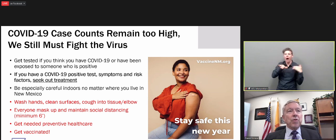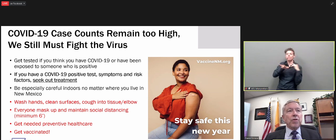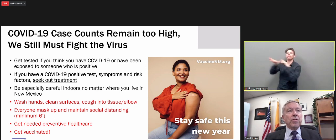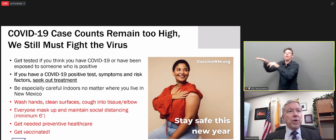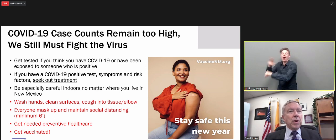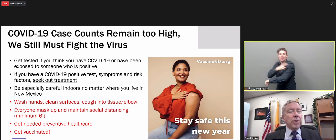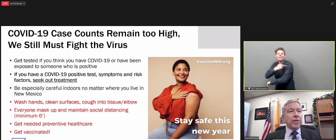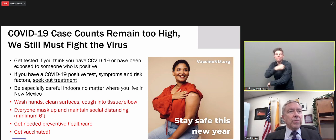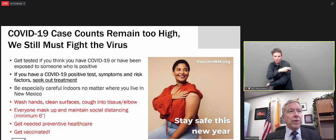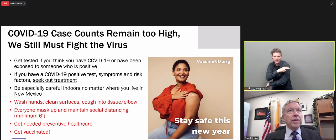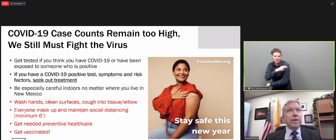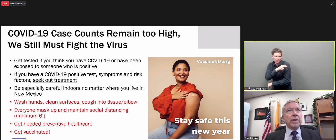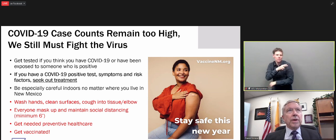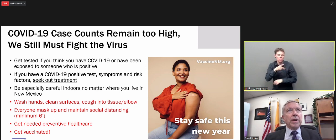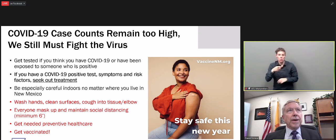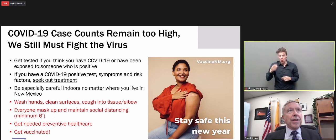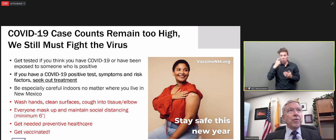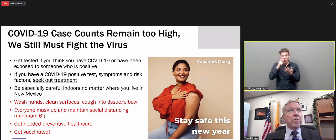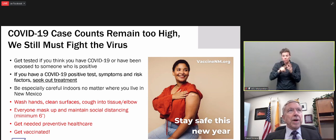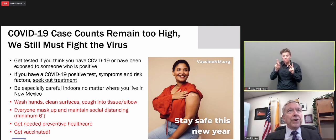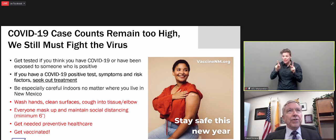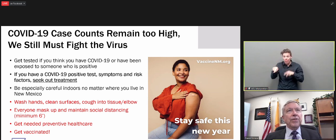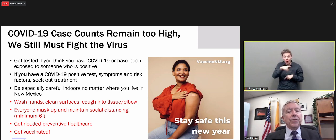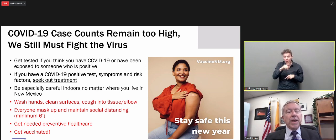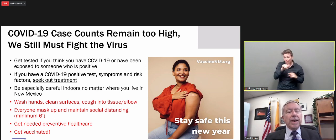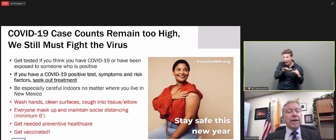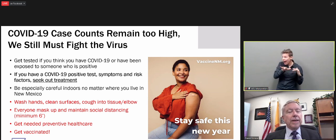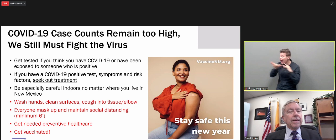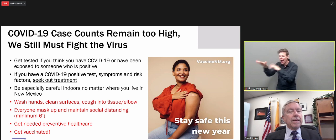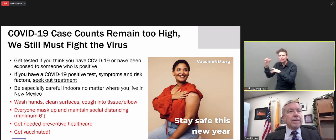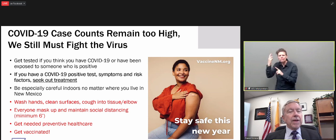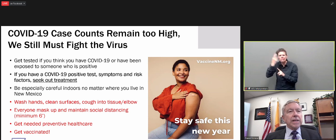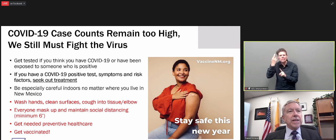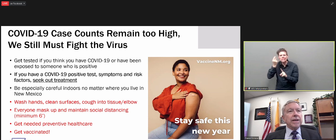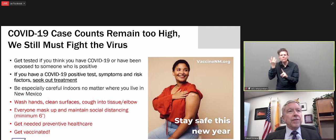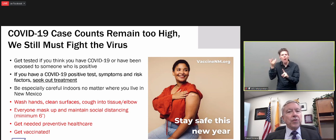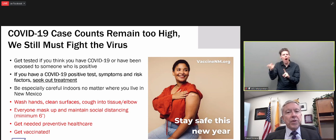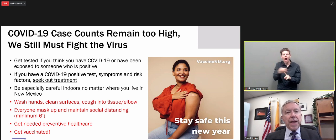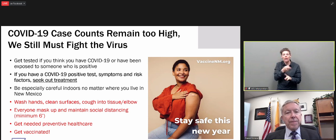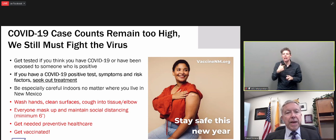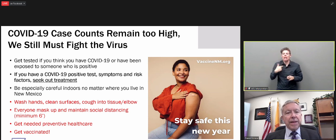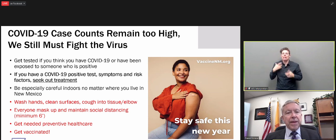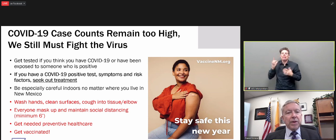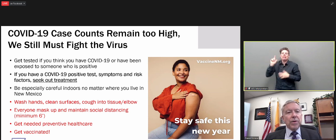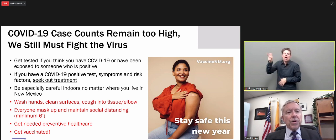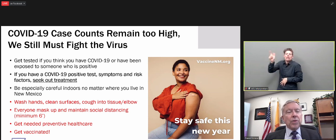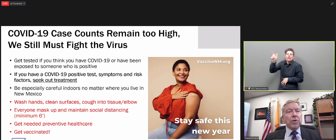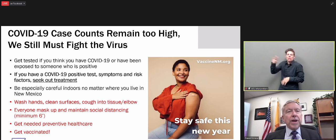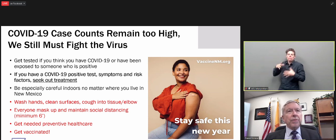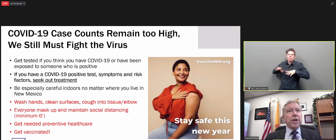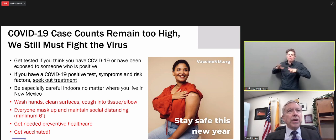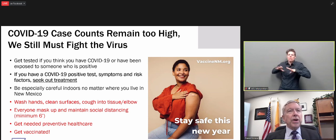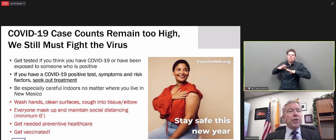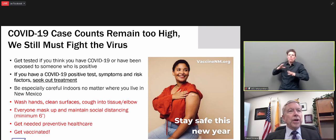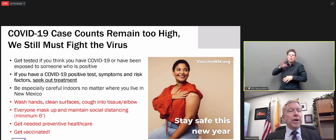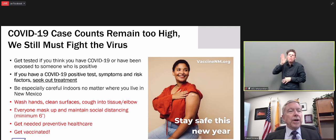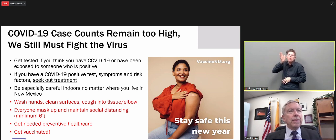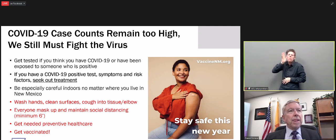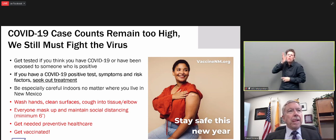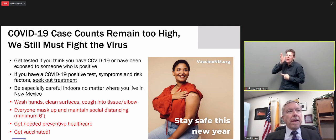And of course, we always end with another reminder to get vaccinated. And so with that, Matt, I think we're done and we can